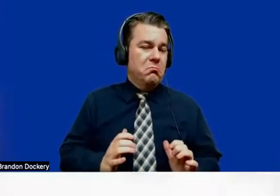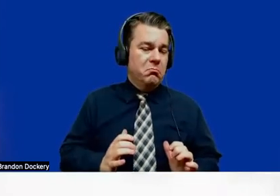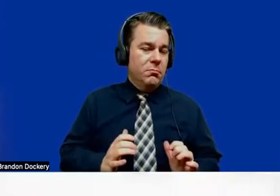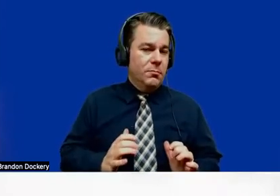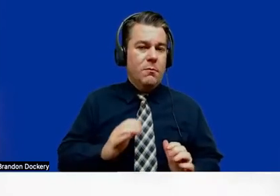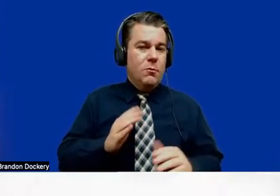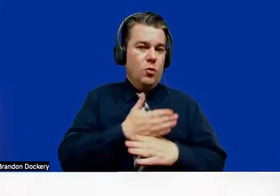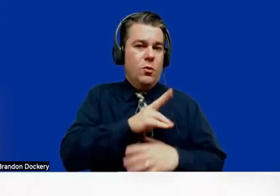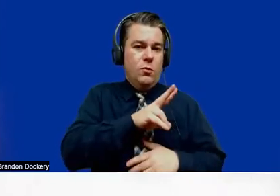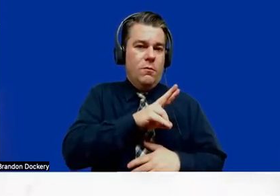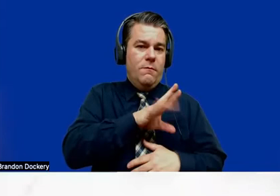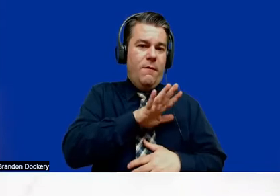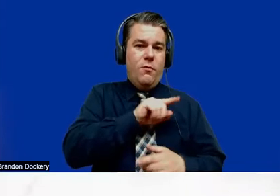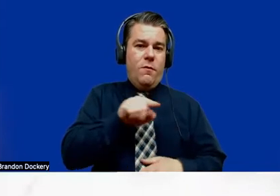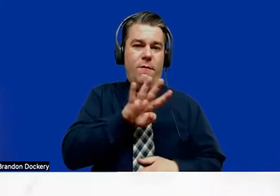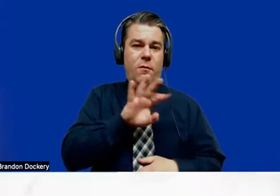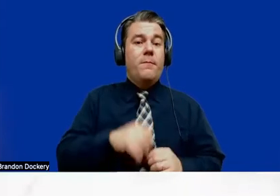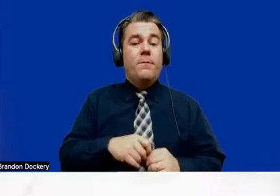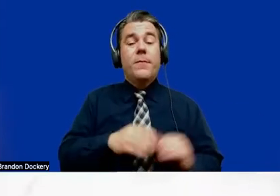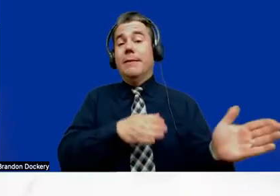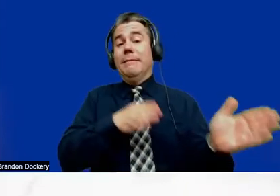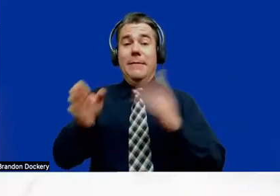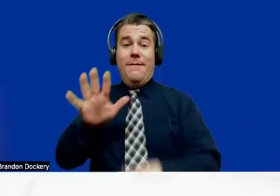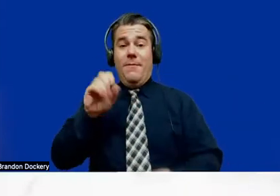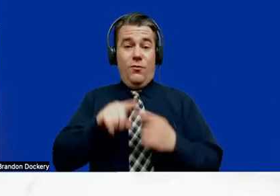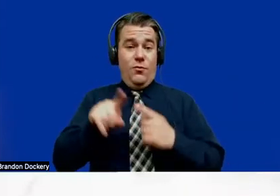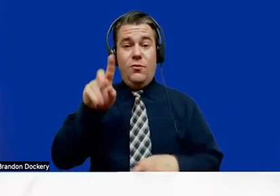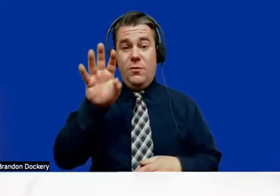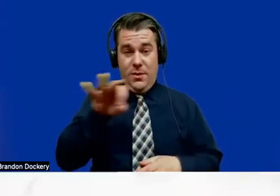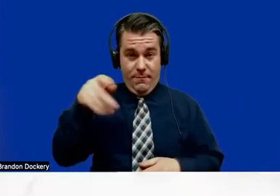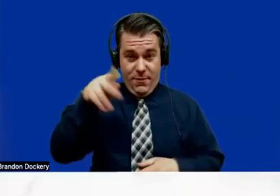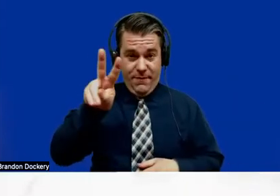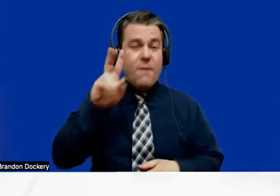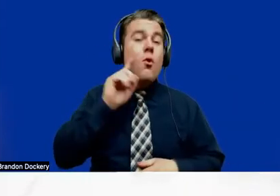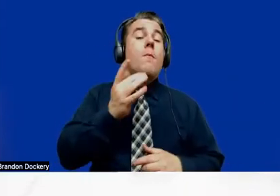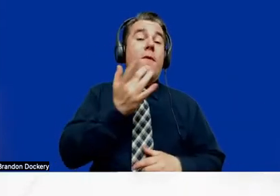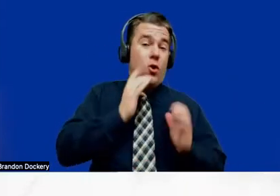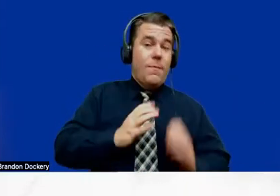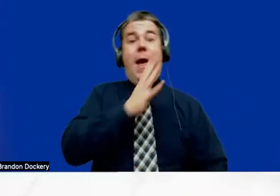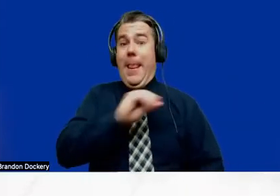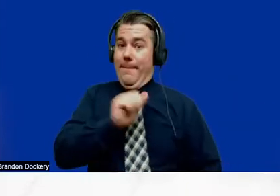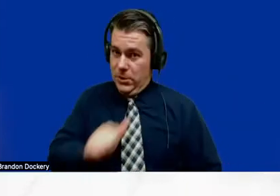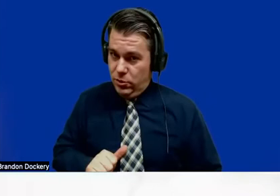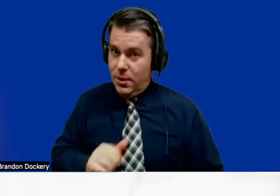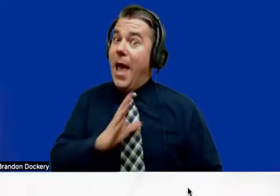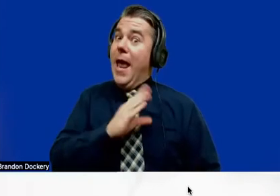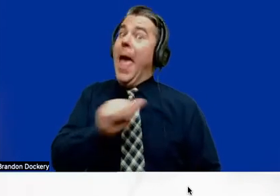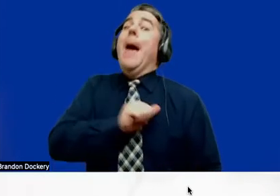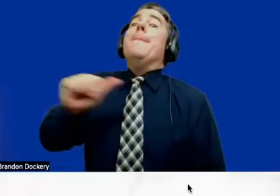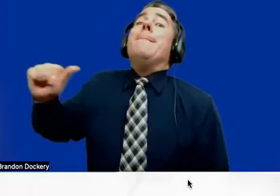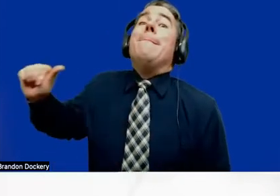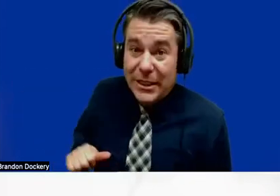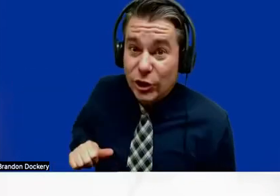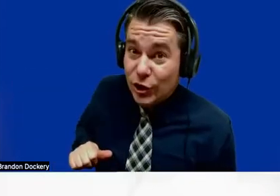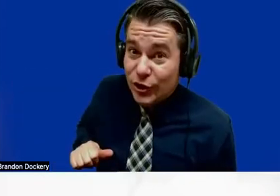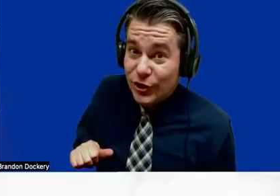49. 50 through 99 PV for preferred customers and ambassadors. I still can't get over it that